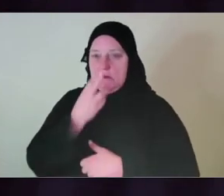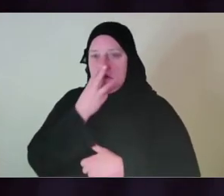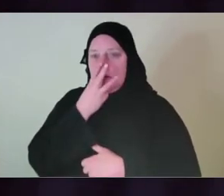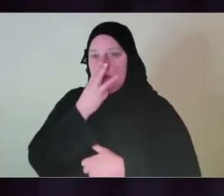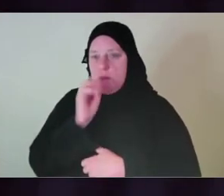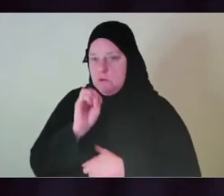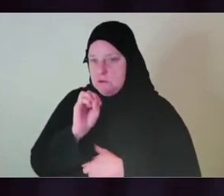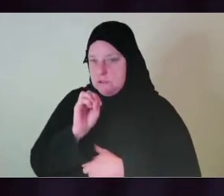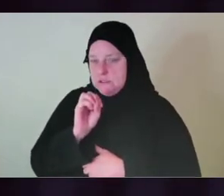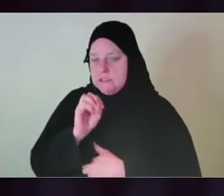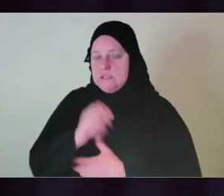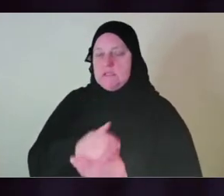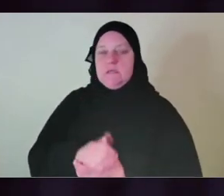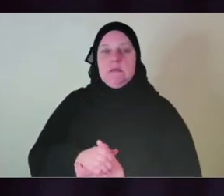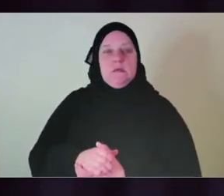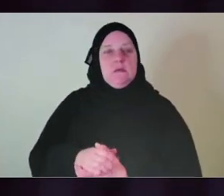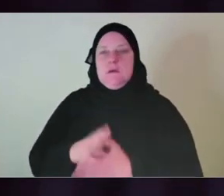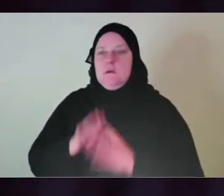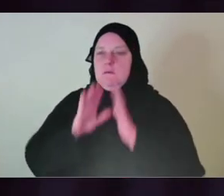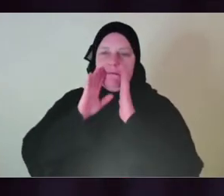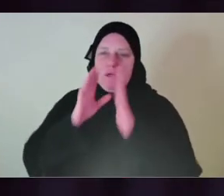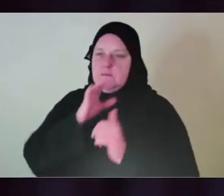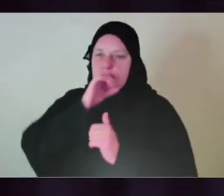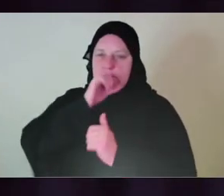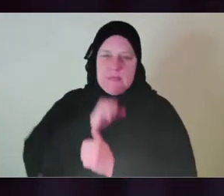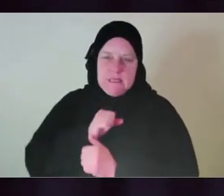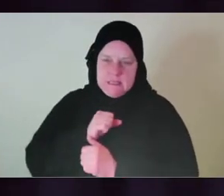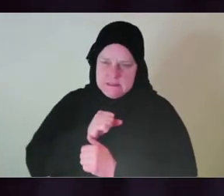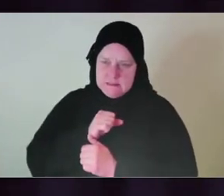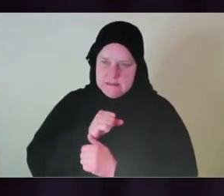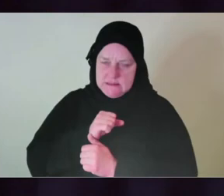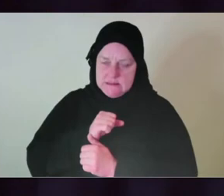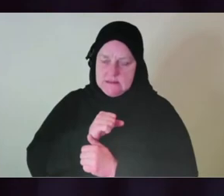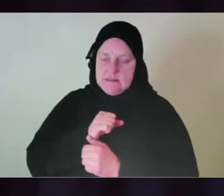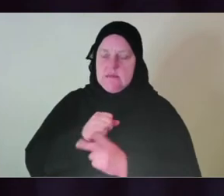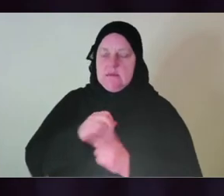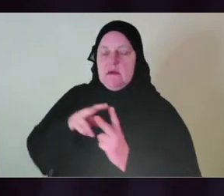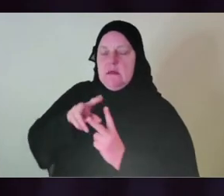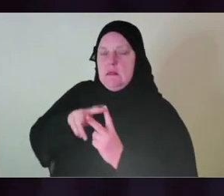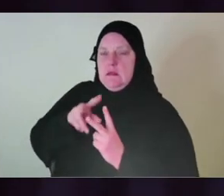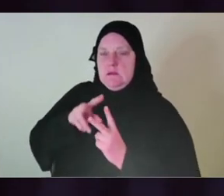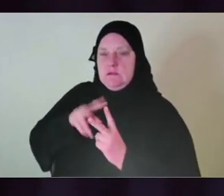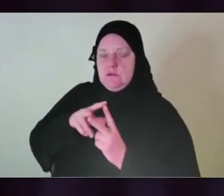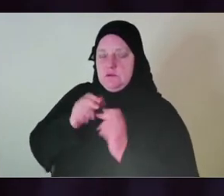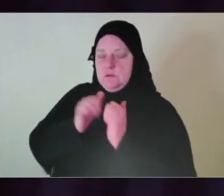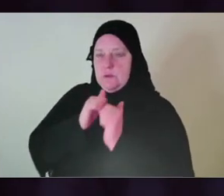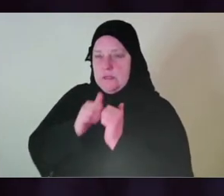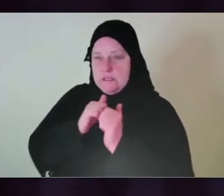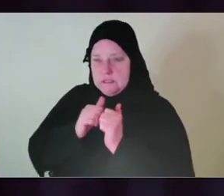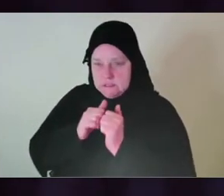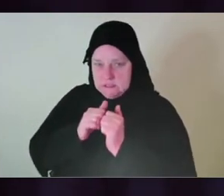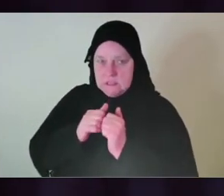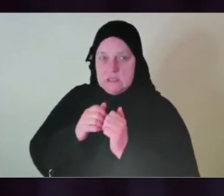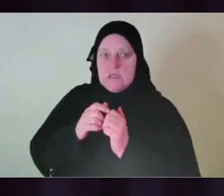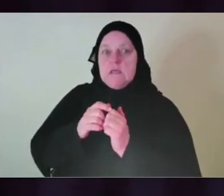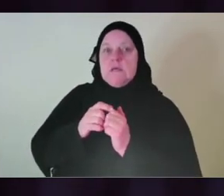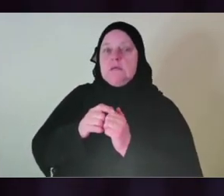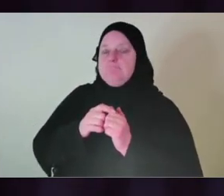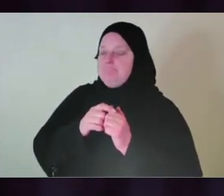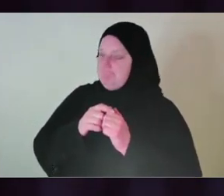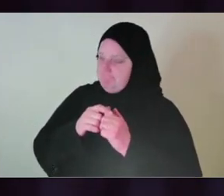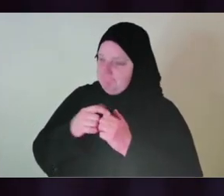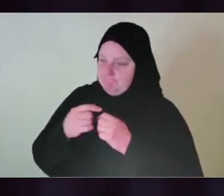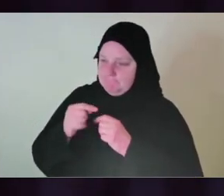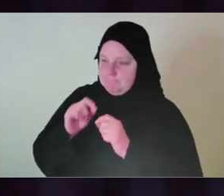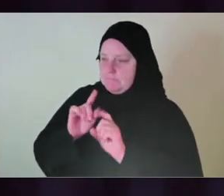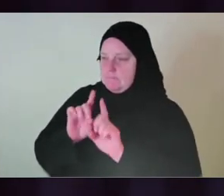the great characteristics that we know and love about him. These two brothers, fighting shoulder to